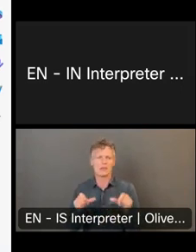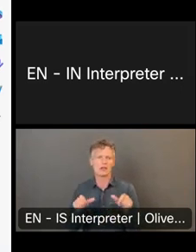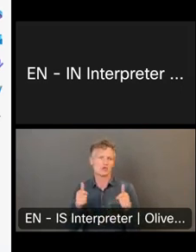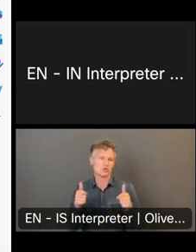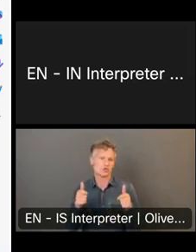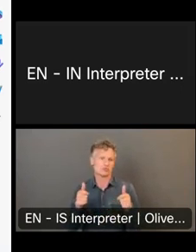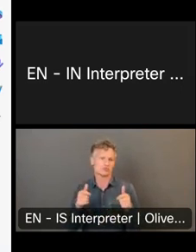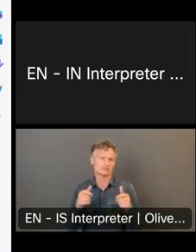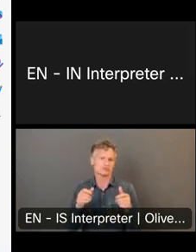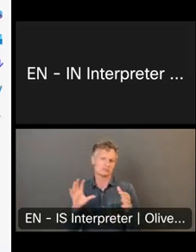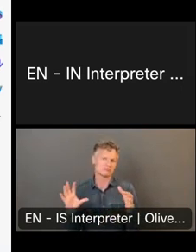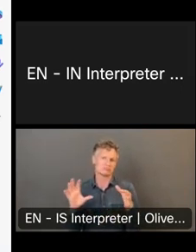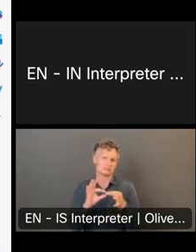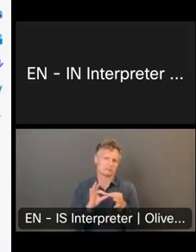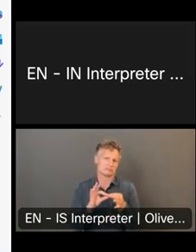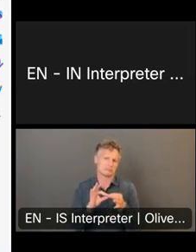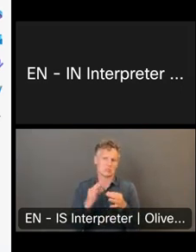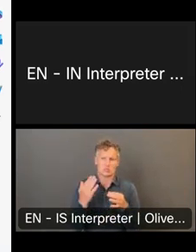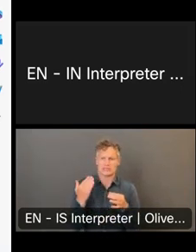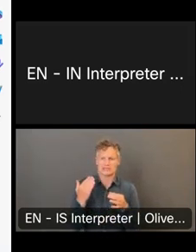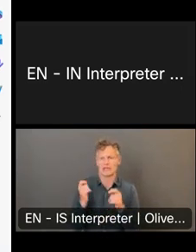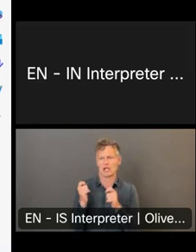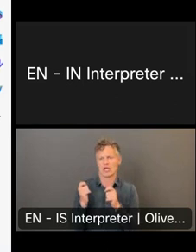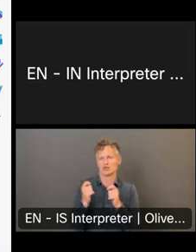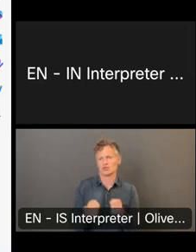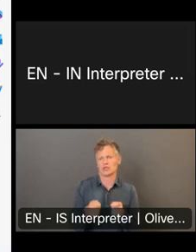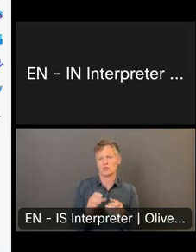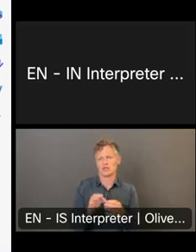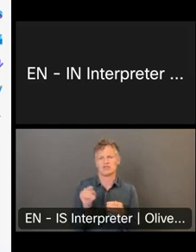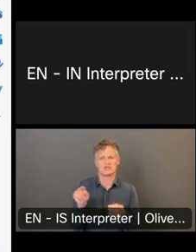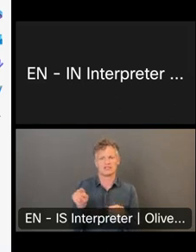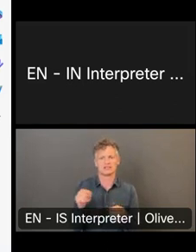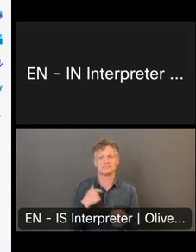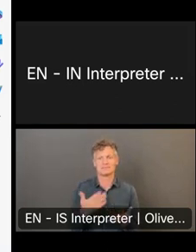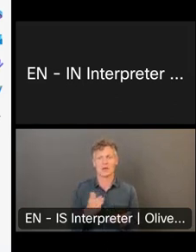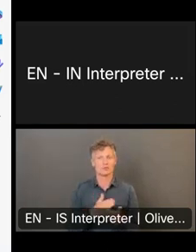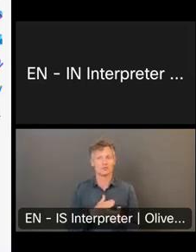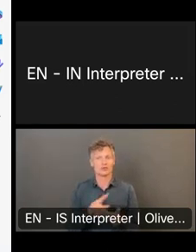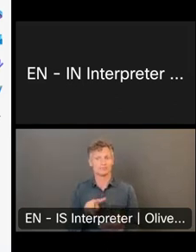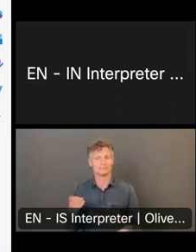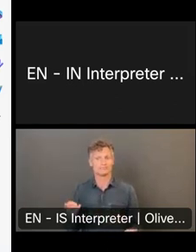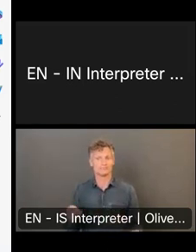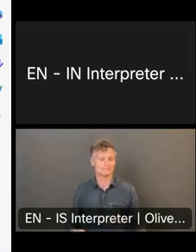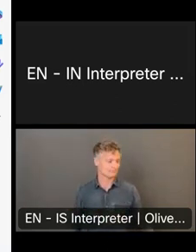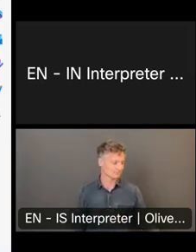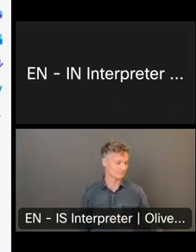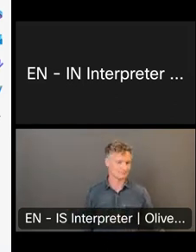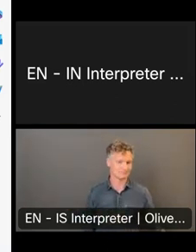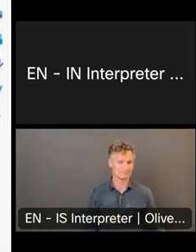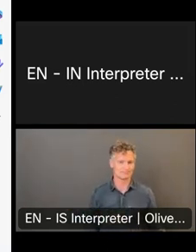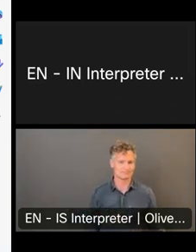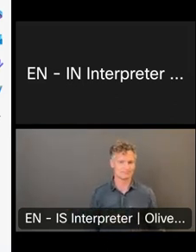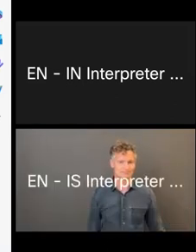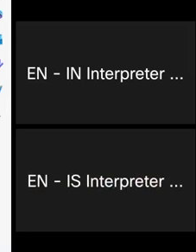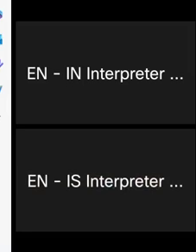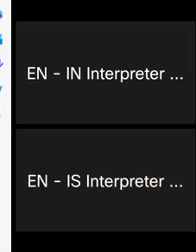collection that was recently contributed on this. So The speaker leans on the context